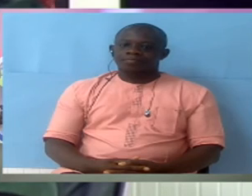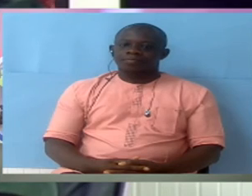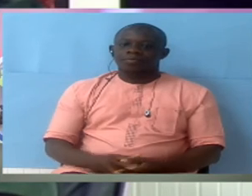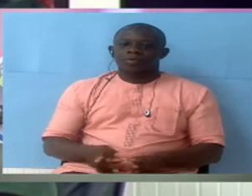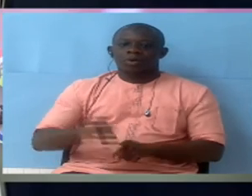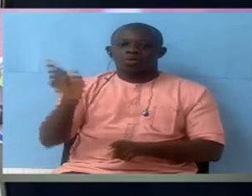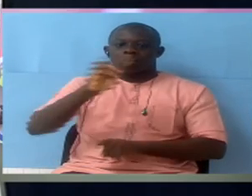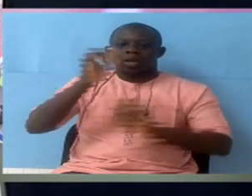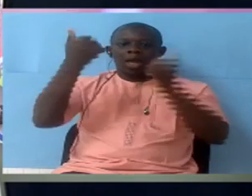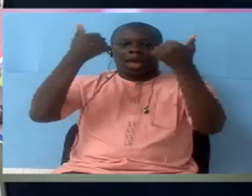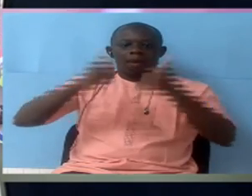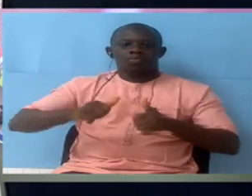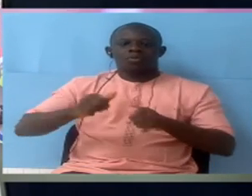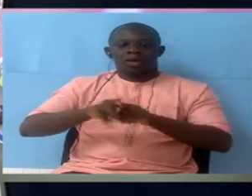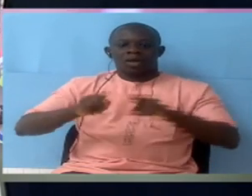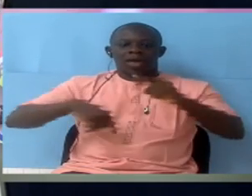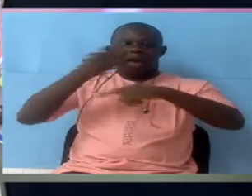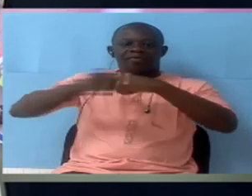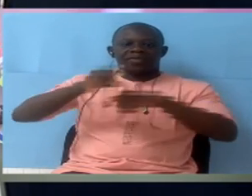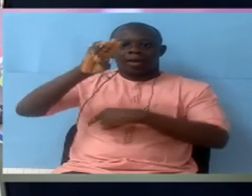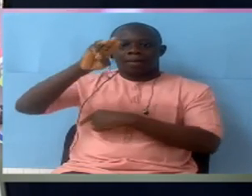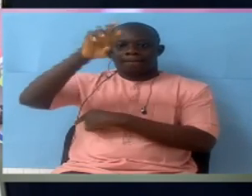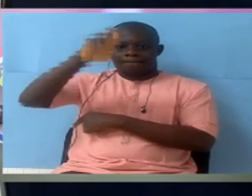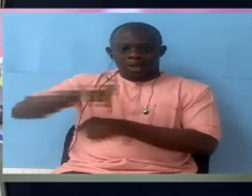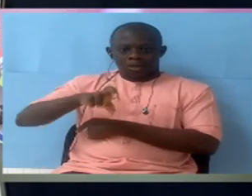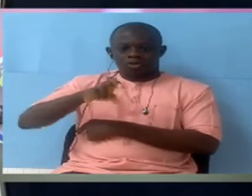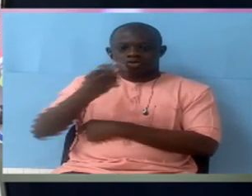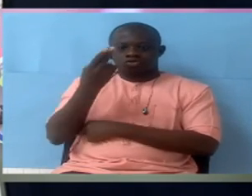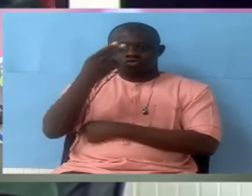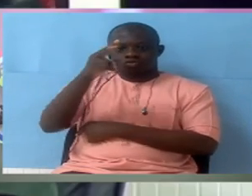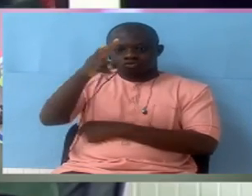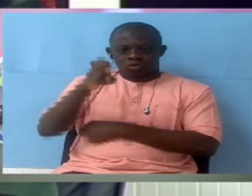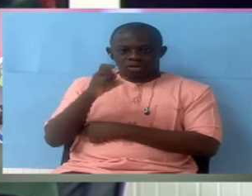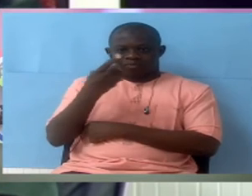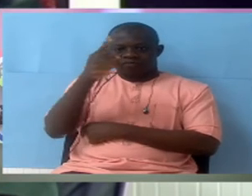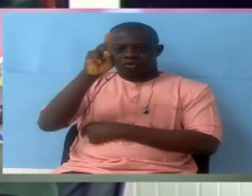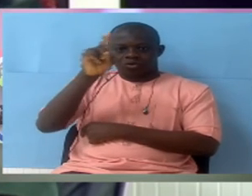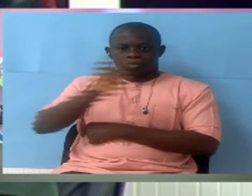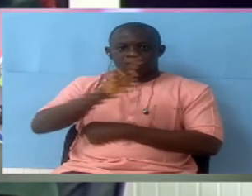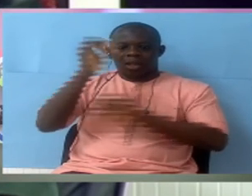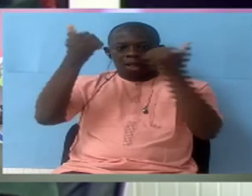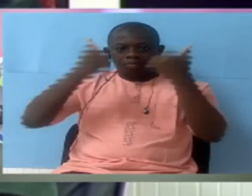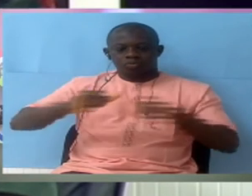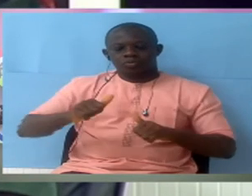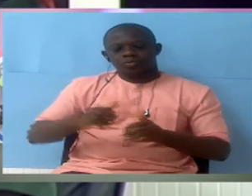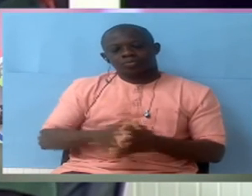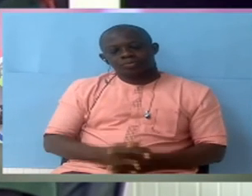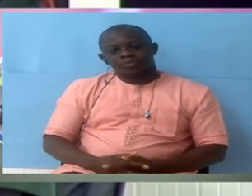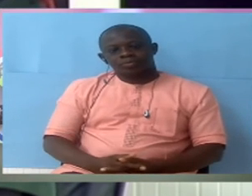What happened after March 21st? March 21st passé lana xewon.